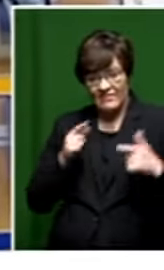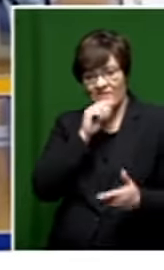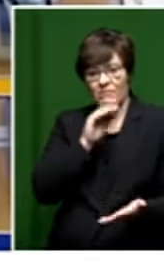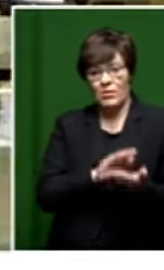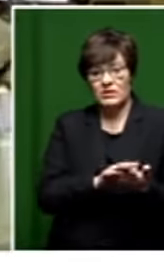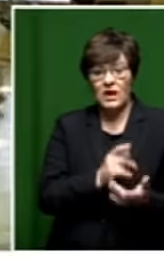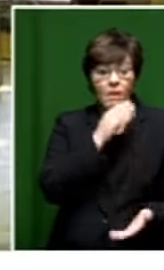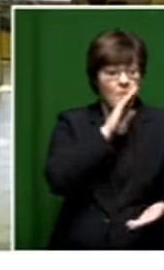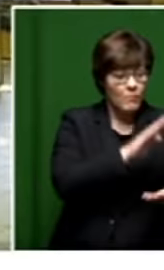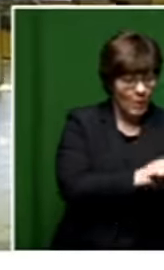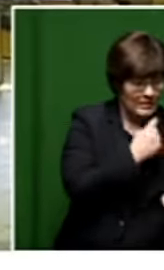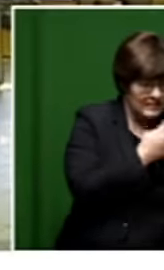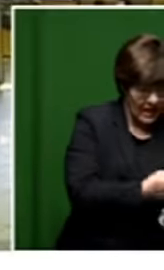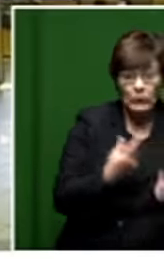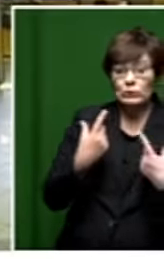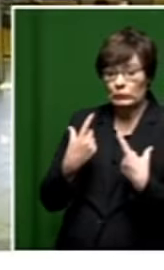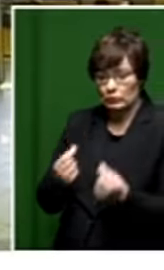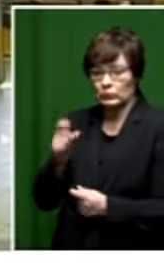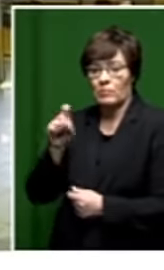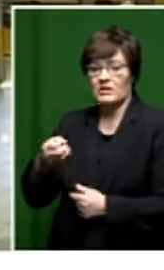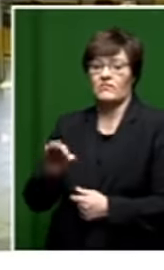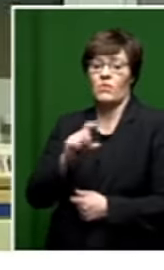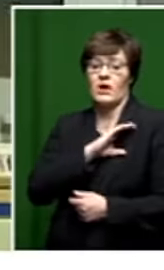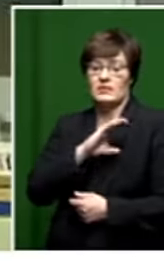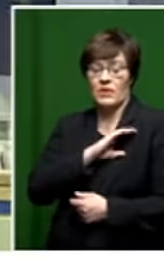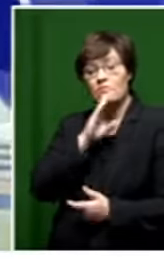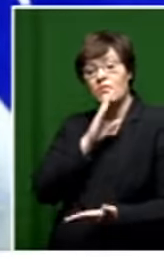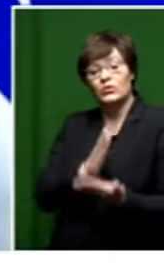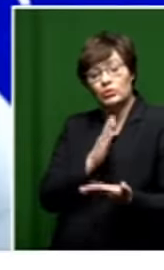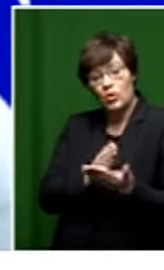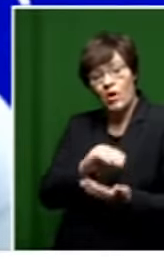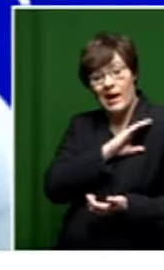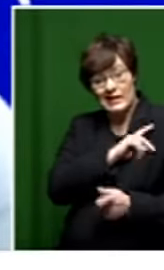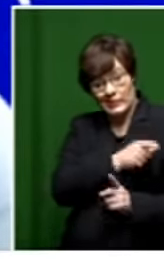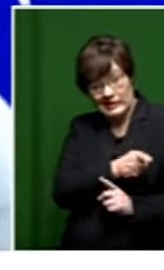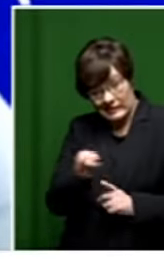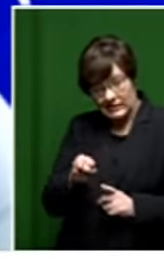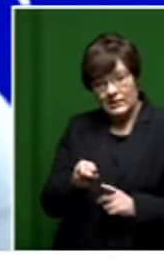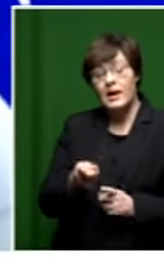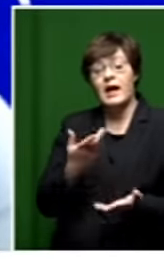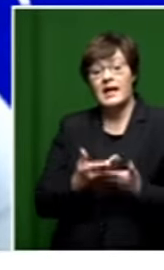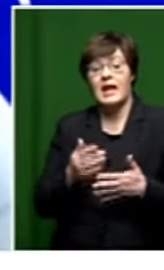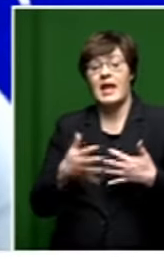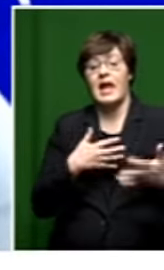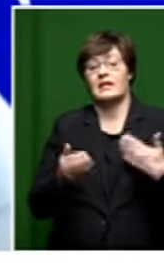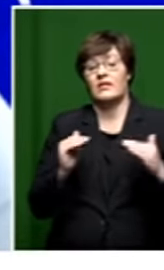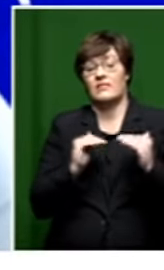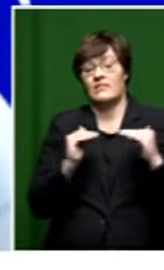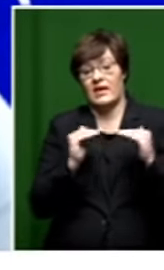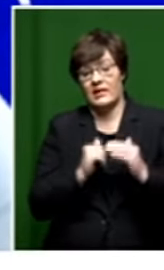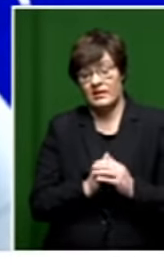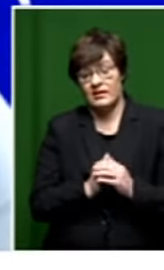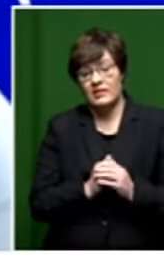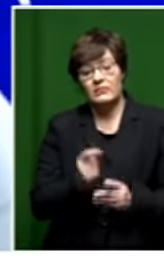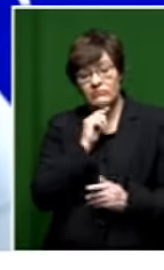promise to do, they do just that for the customers, just to ensure that the customers at the end of the day are treated fairly. So basically,